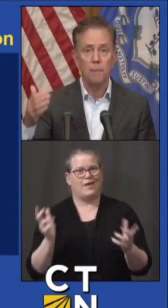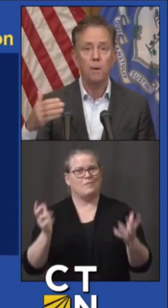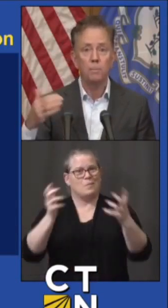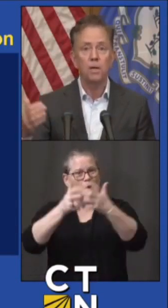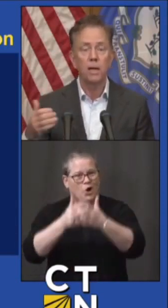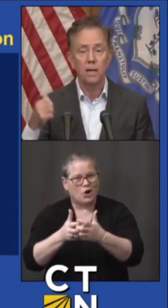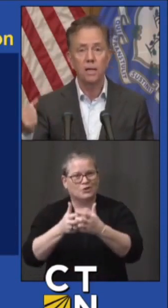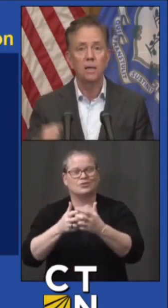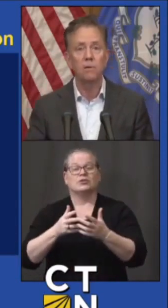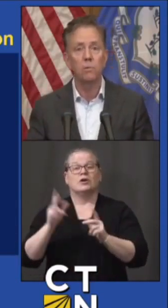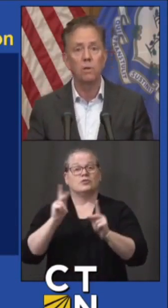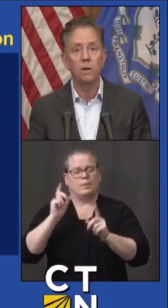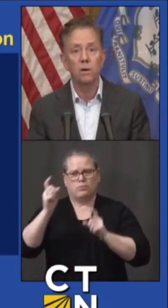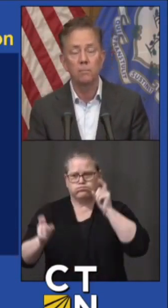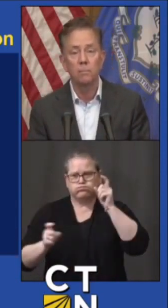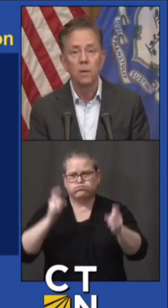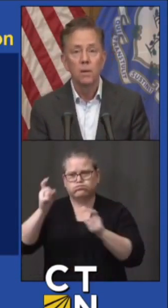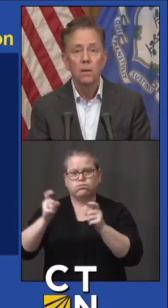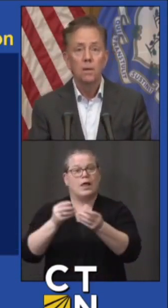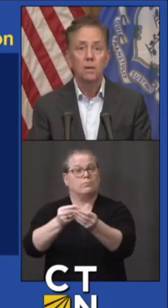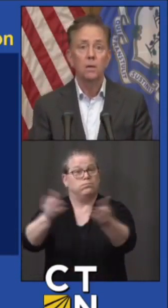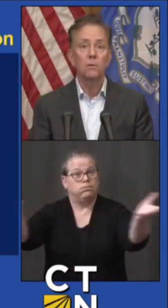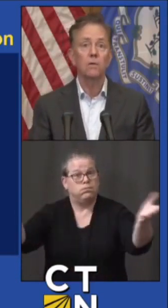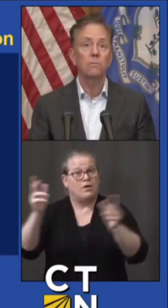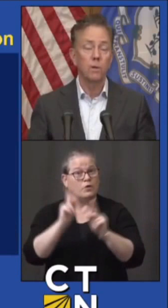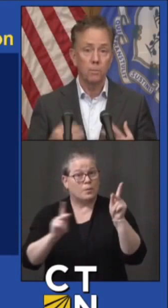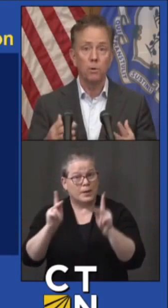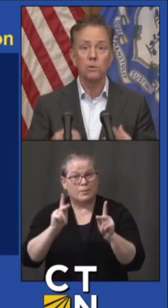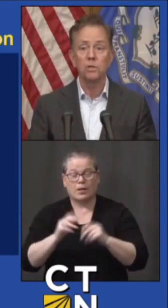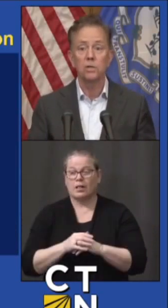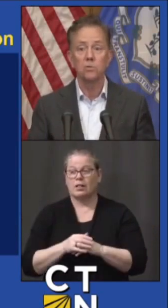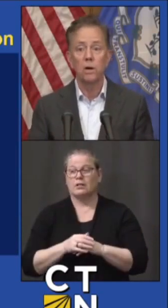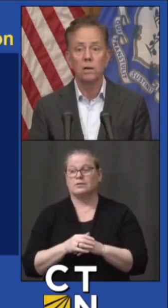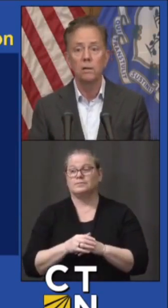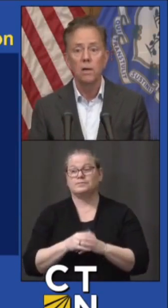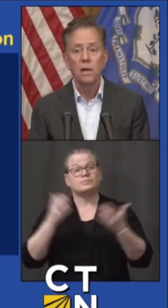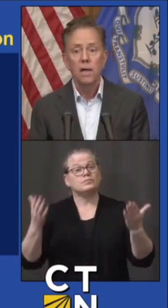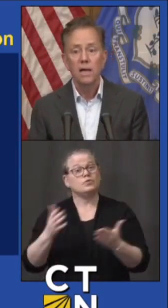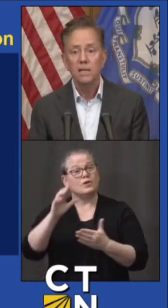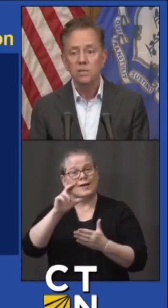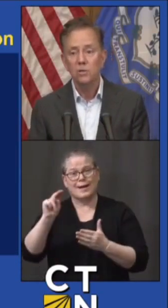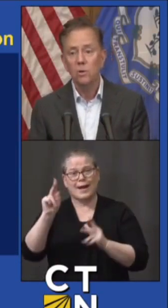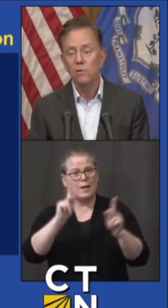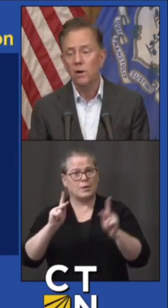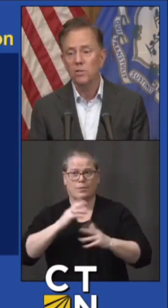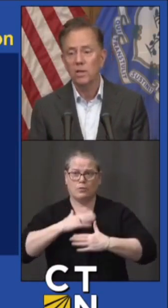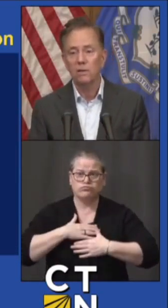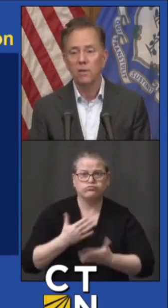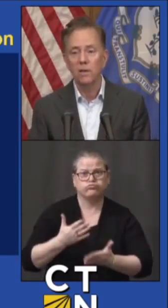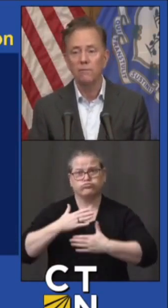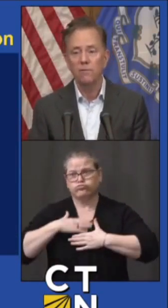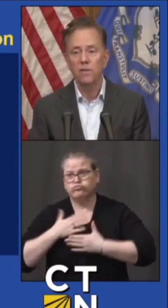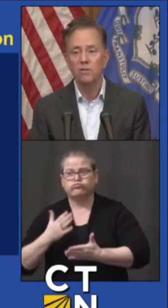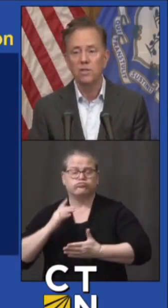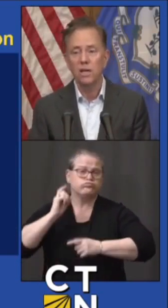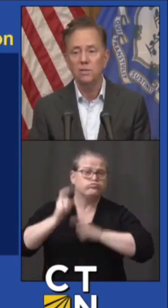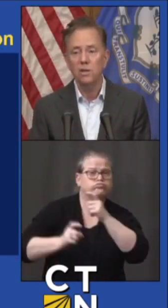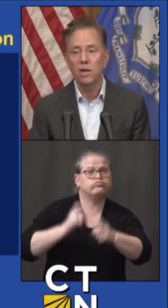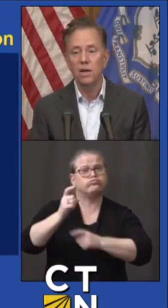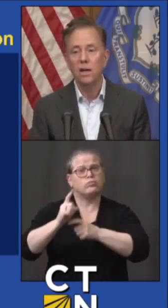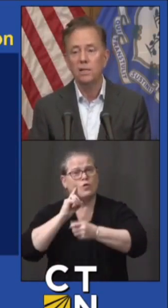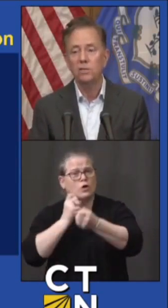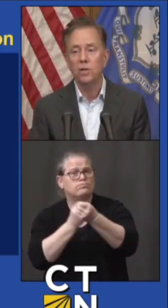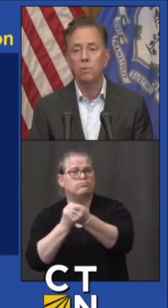in Step Up Connecticut, given with their, given with their person as well. And this is sort of interesting. Of the 50